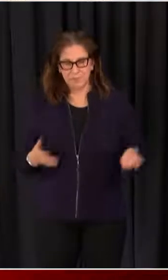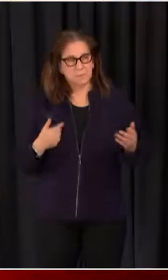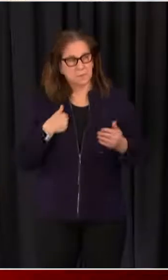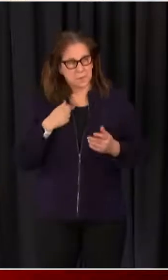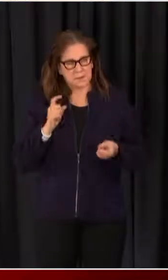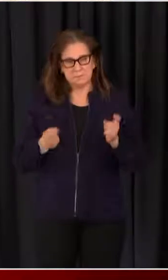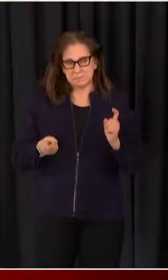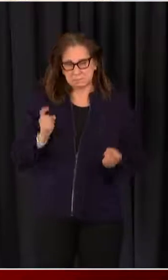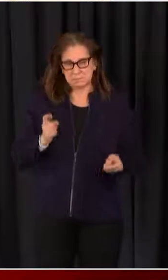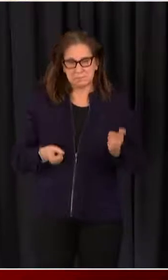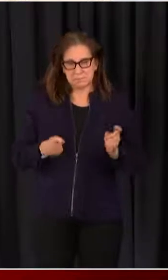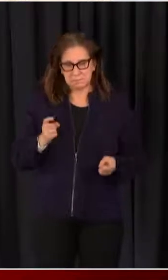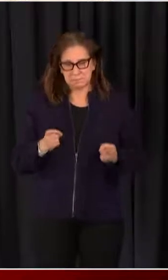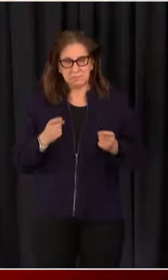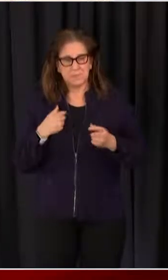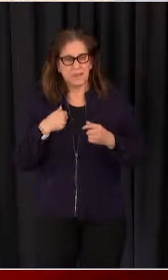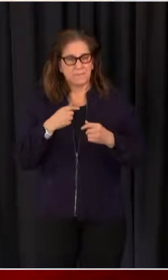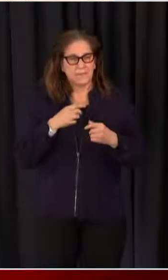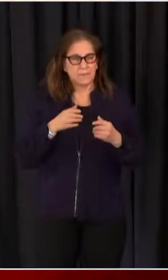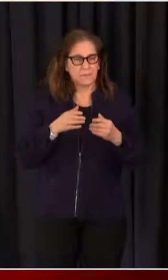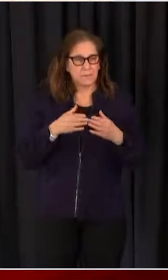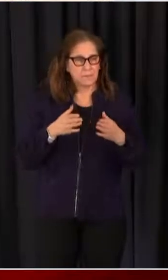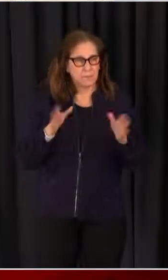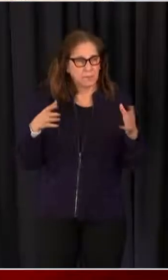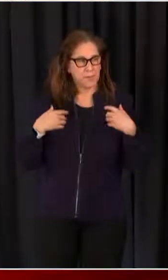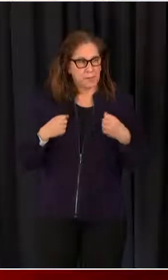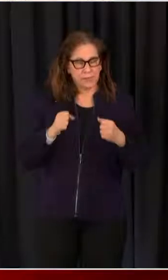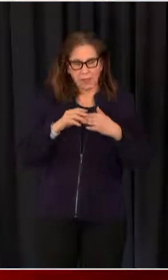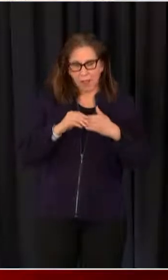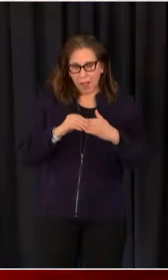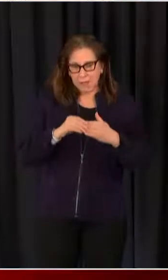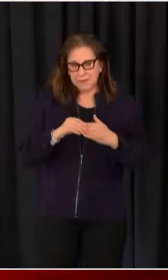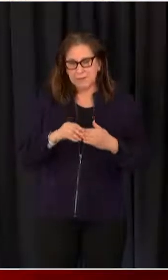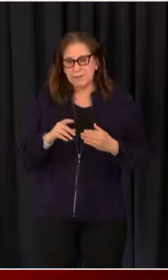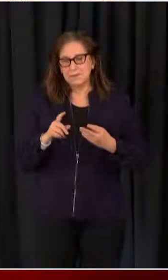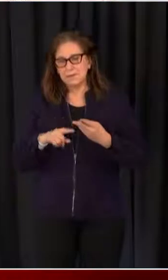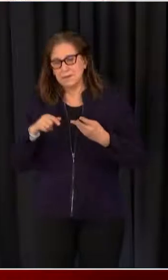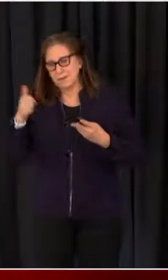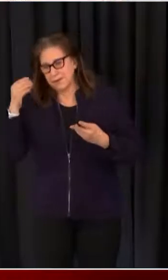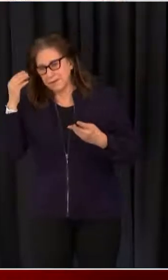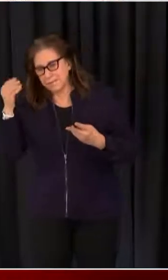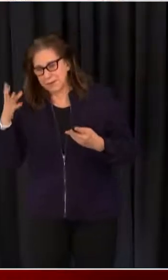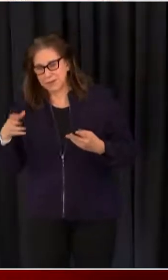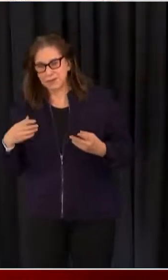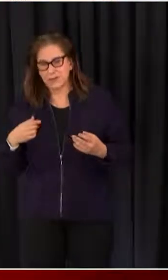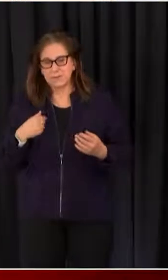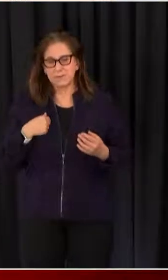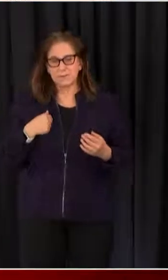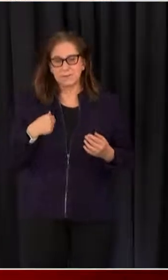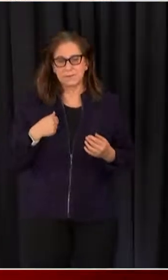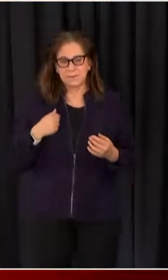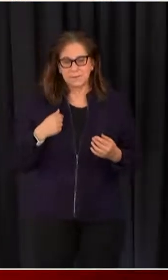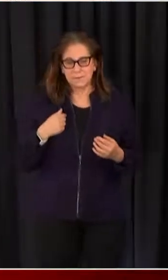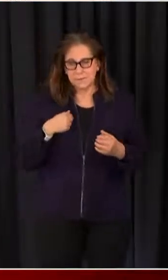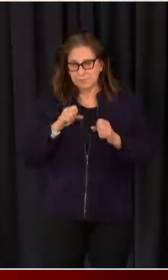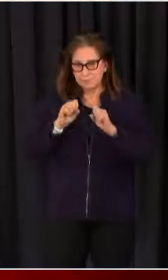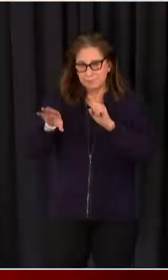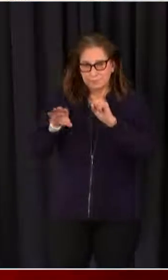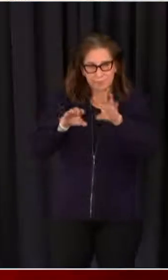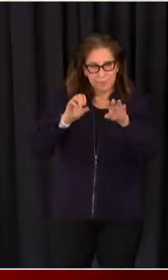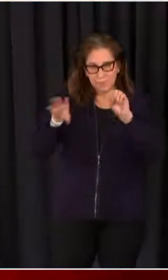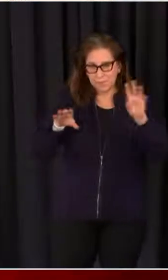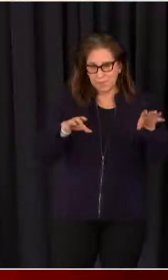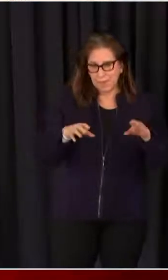and adjustments in our health guidance. And this week, DC Health issued 4 new guidances, one related